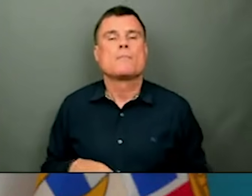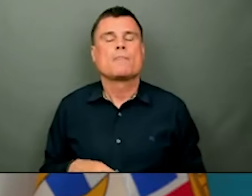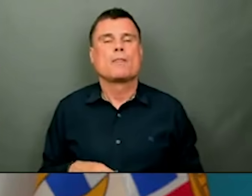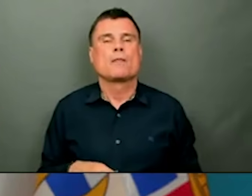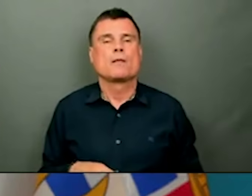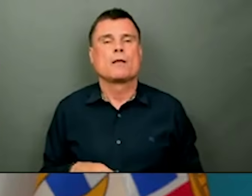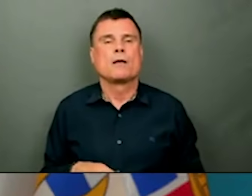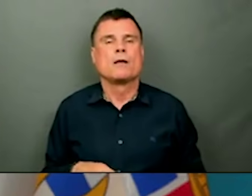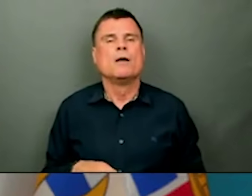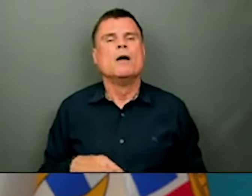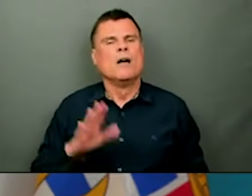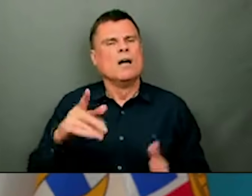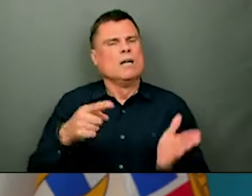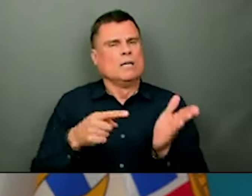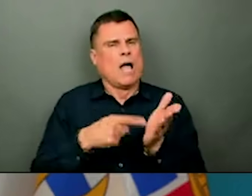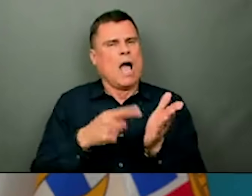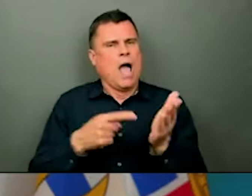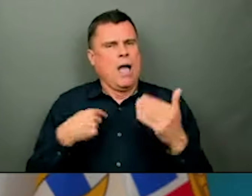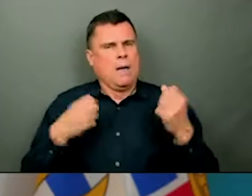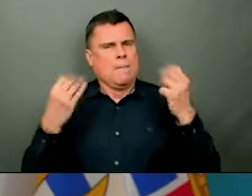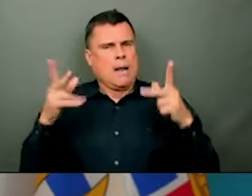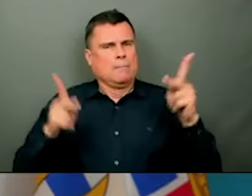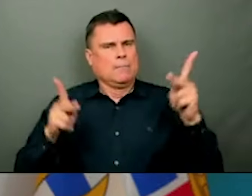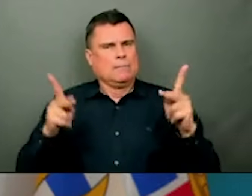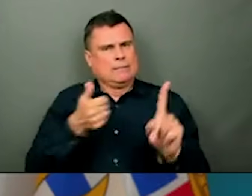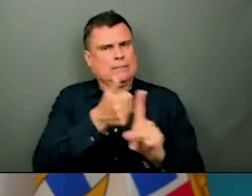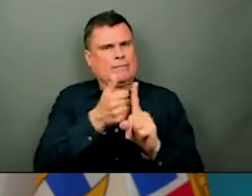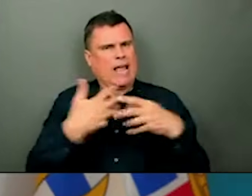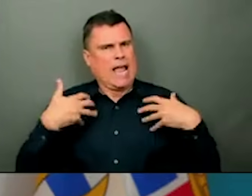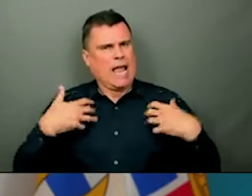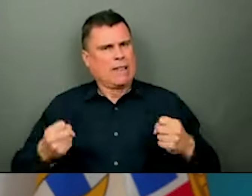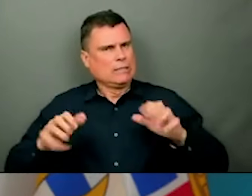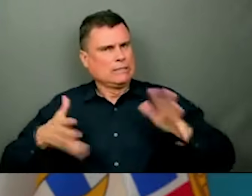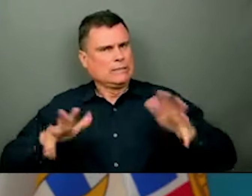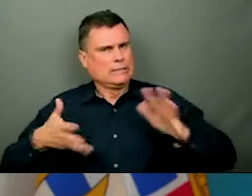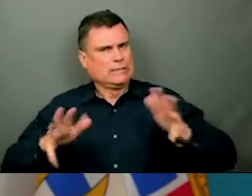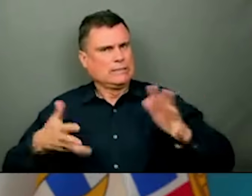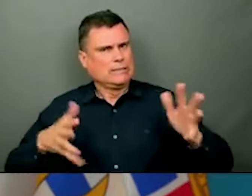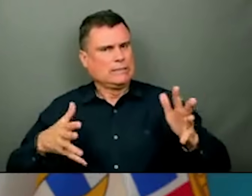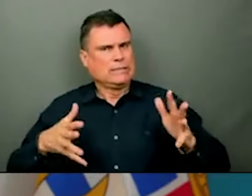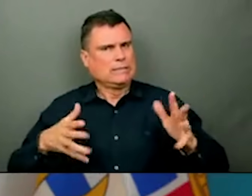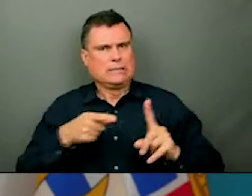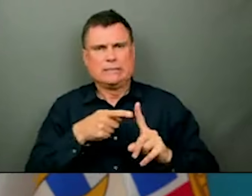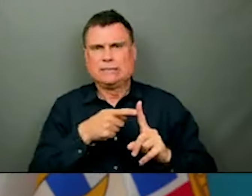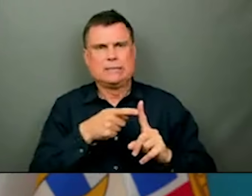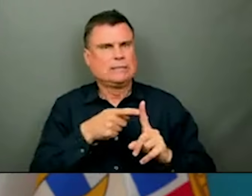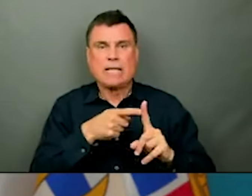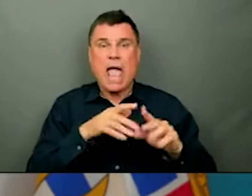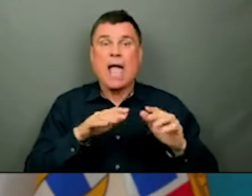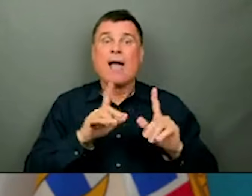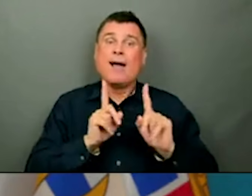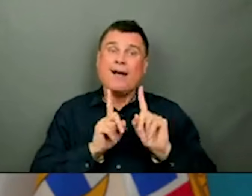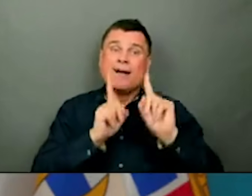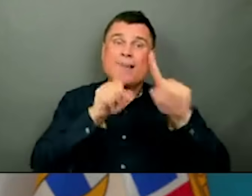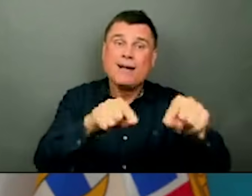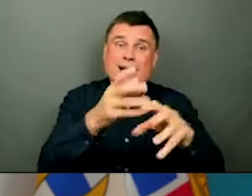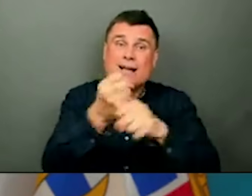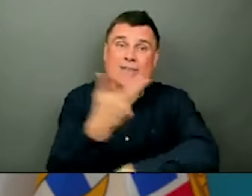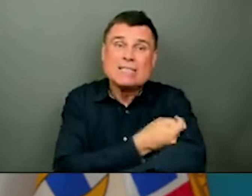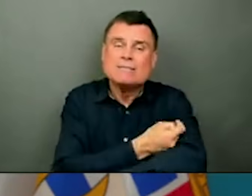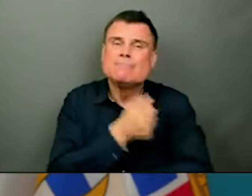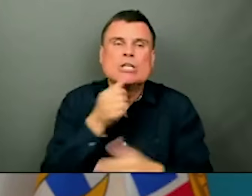very vulnerable disadvantaged populations that where it's not easy for people to get away to get the immunizations or